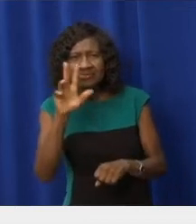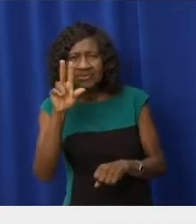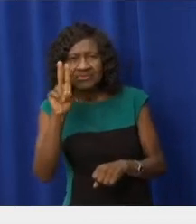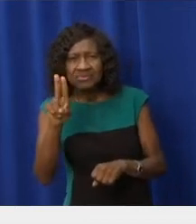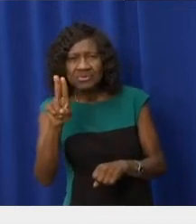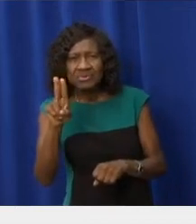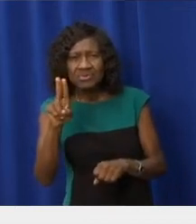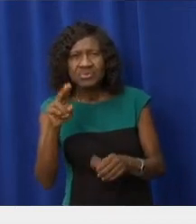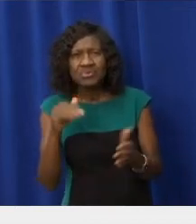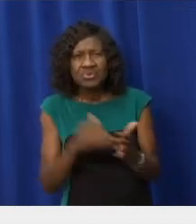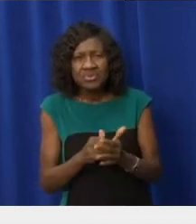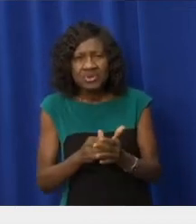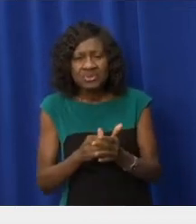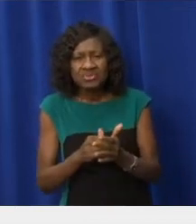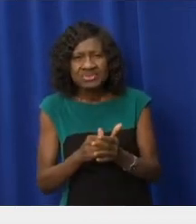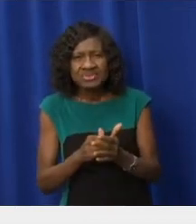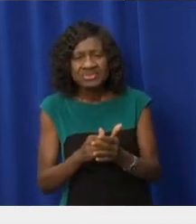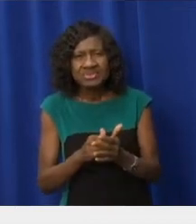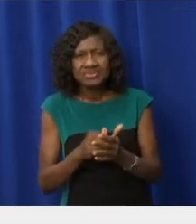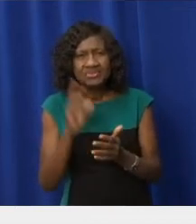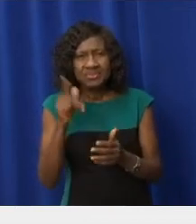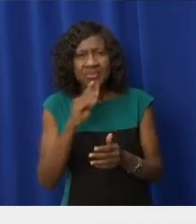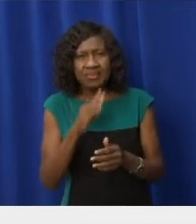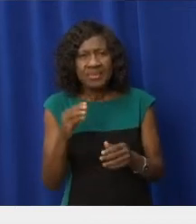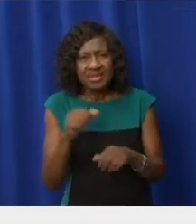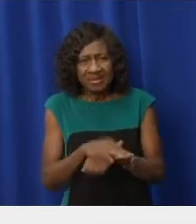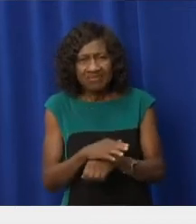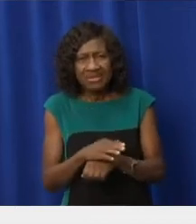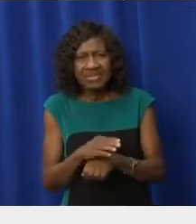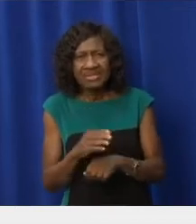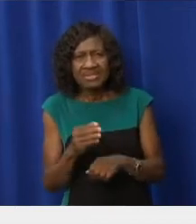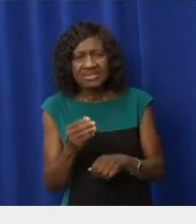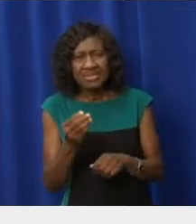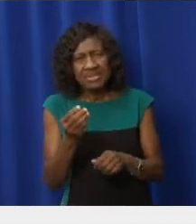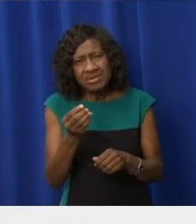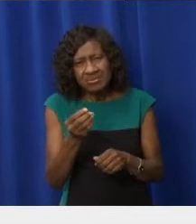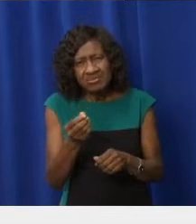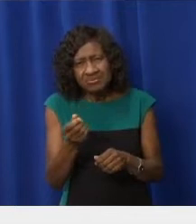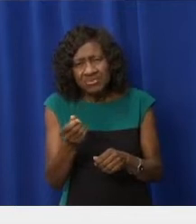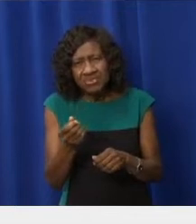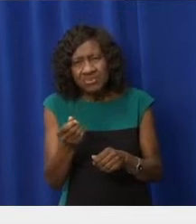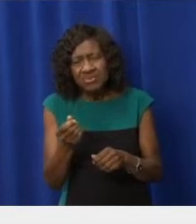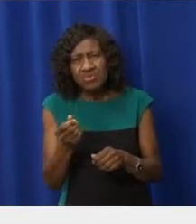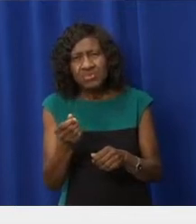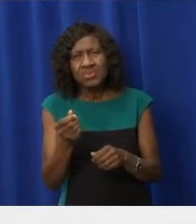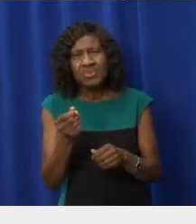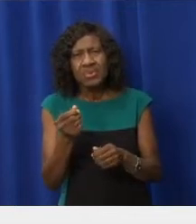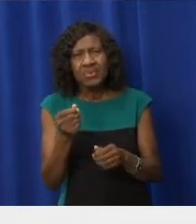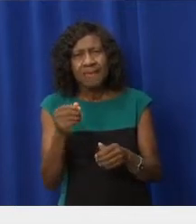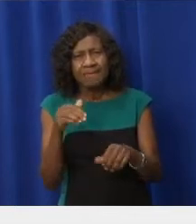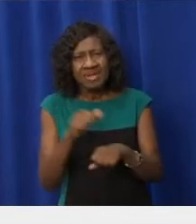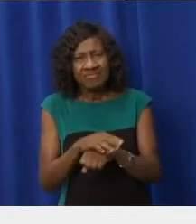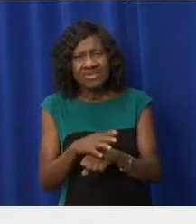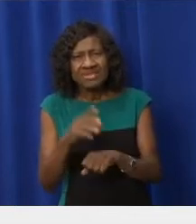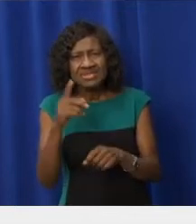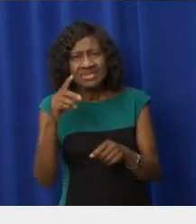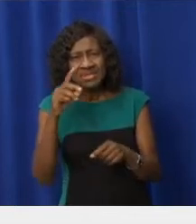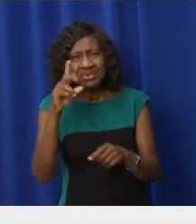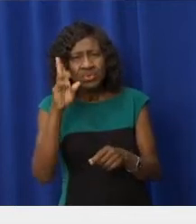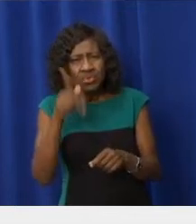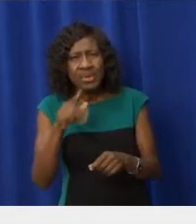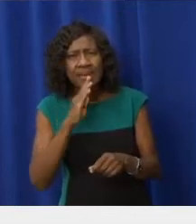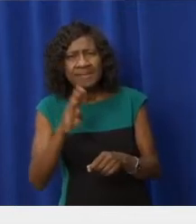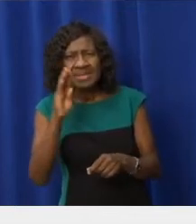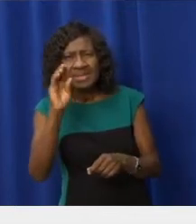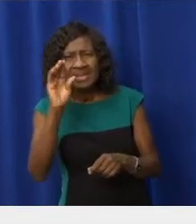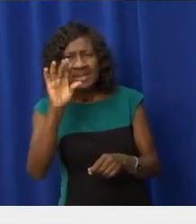of 65,000 would be affected. Those mildly affected or not affected at all would be 84%. So a